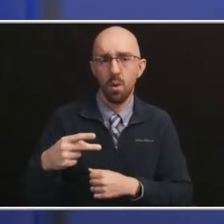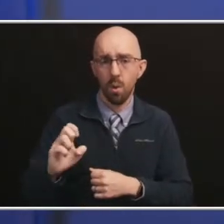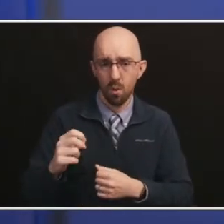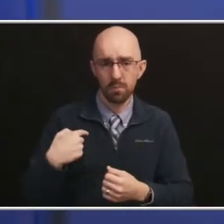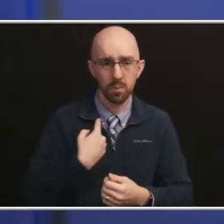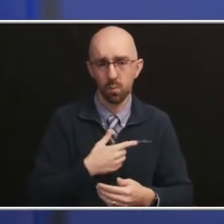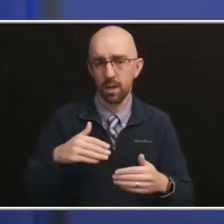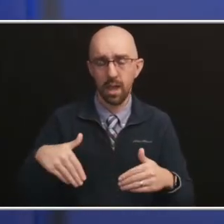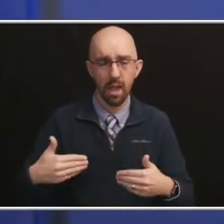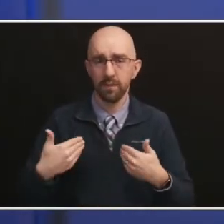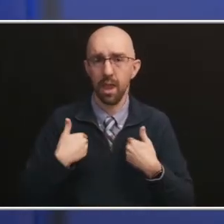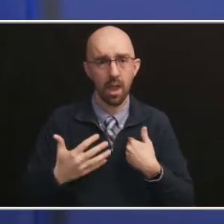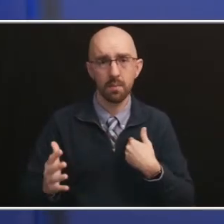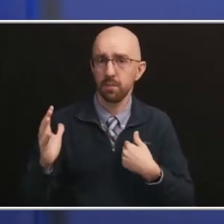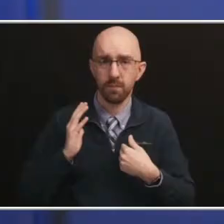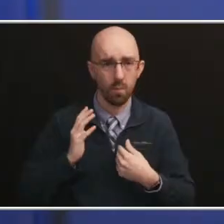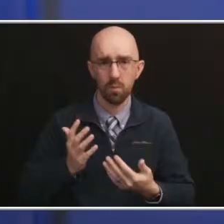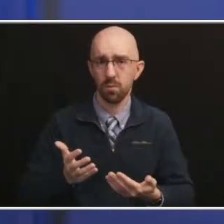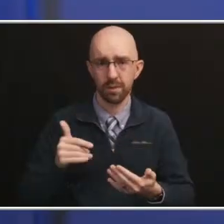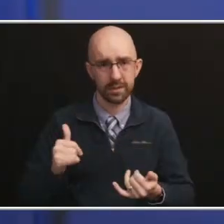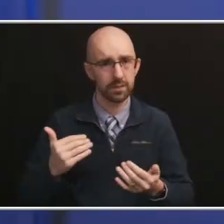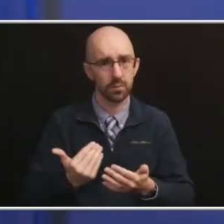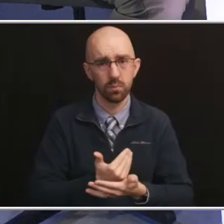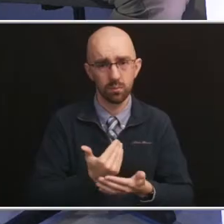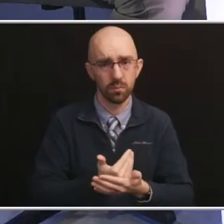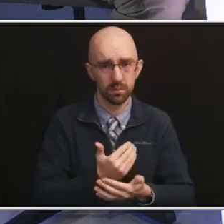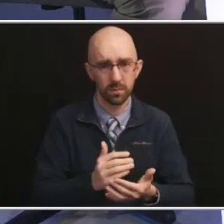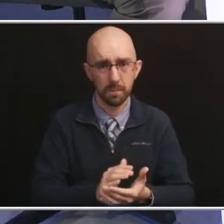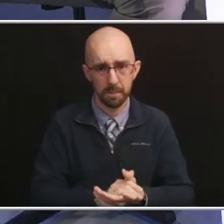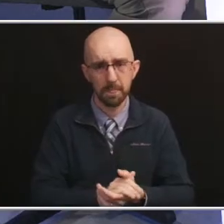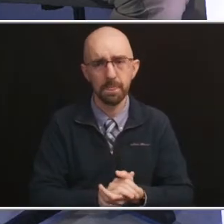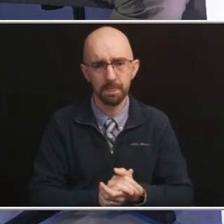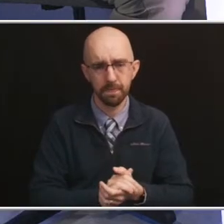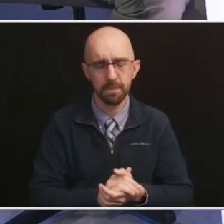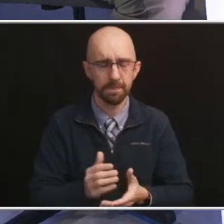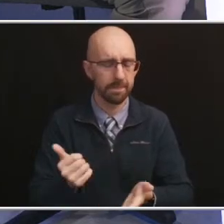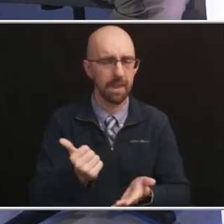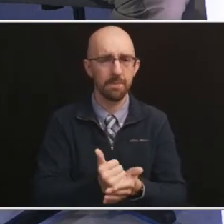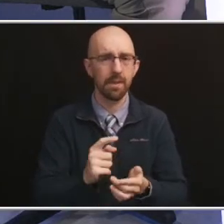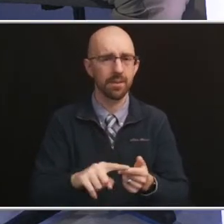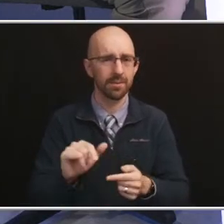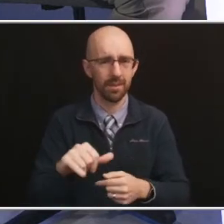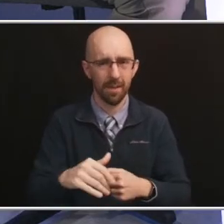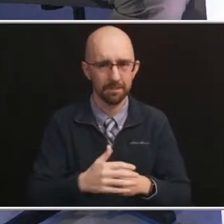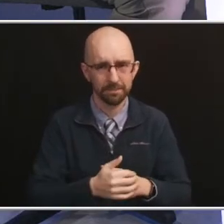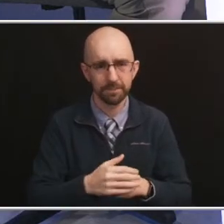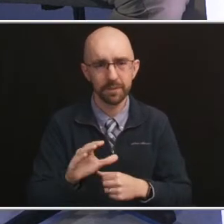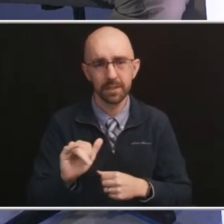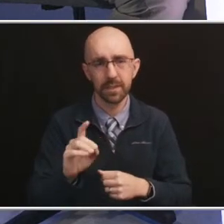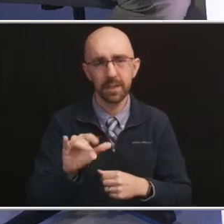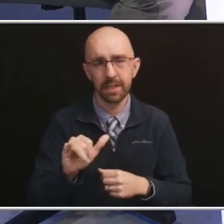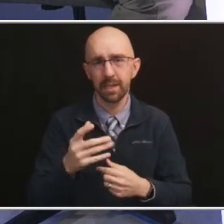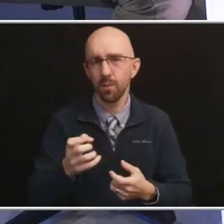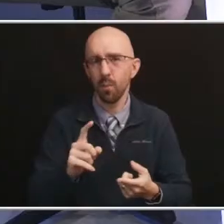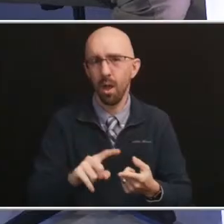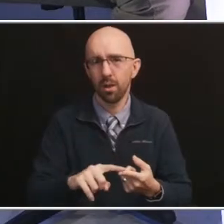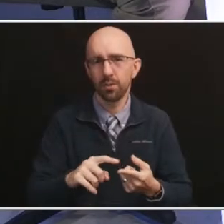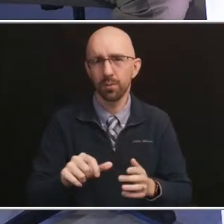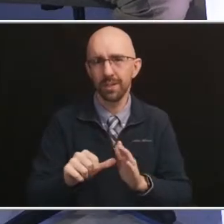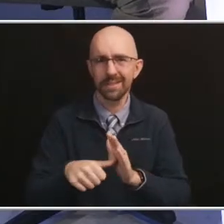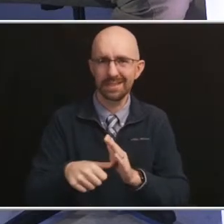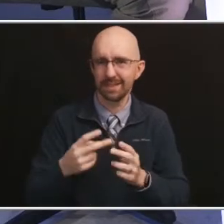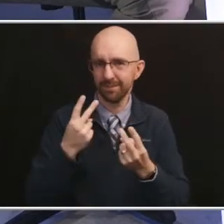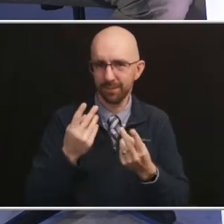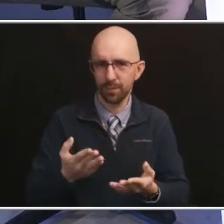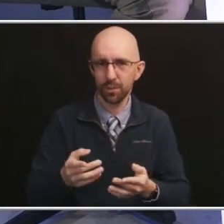had before. Mm-hmm. Amen to that. Cindy, what do you want our viewers to know as